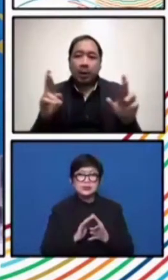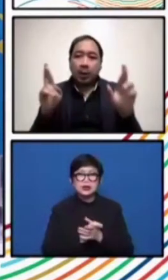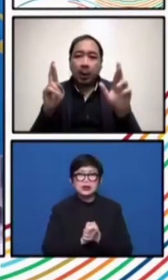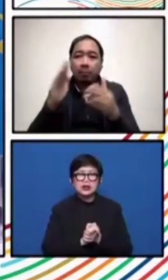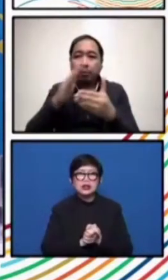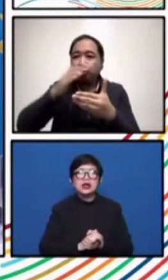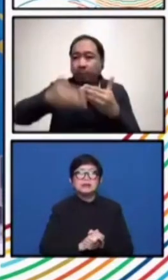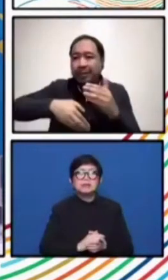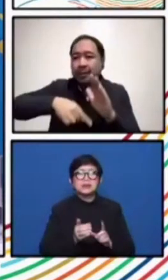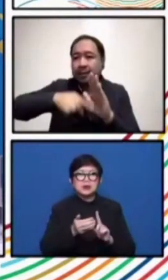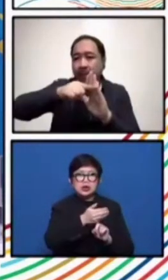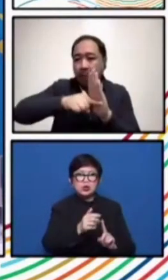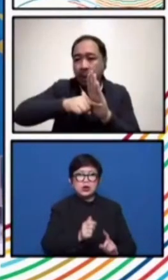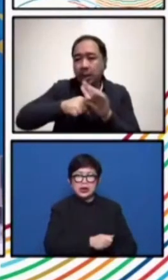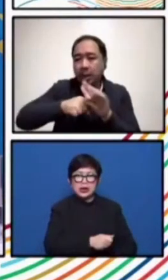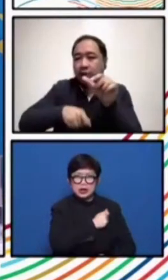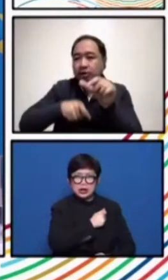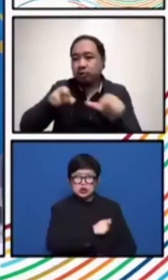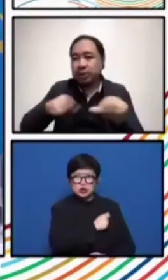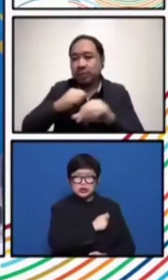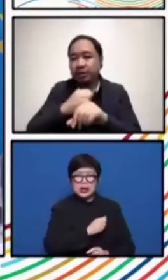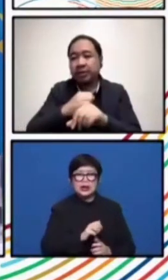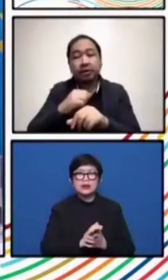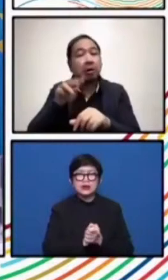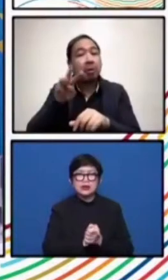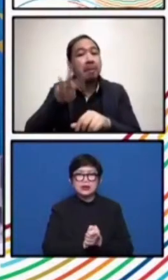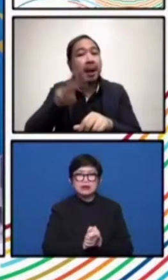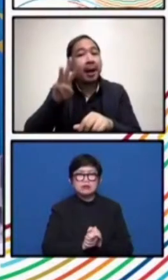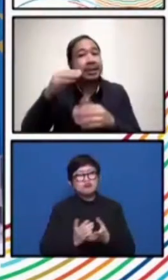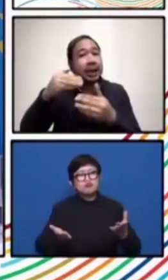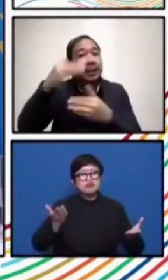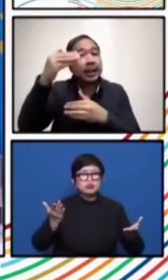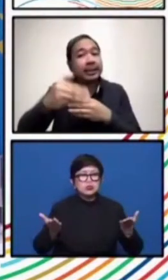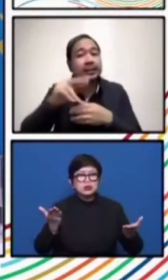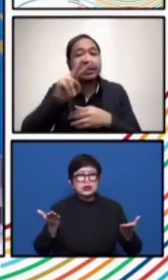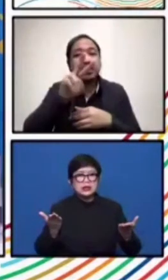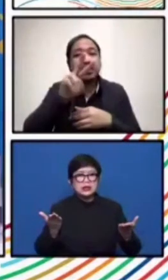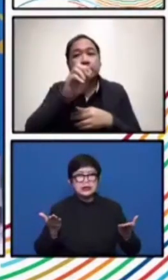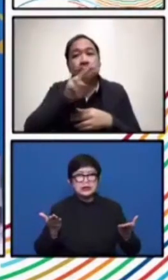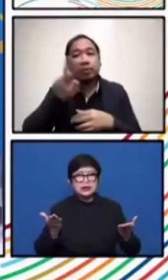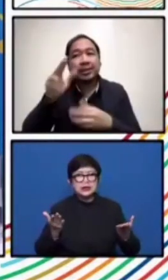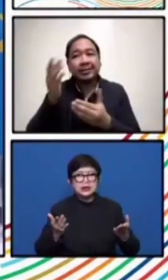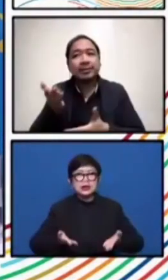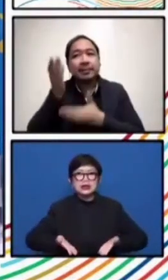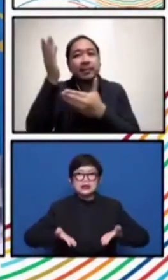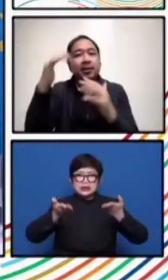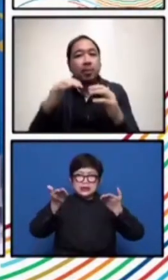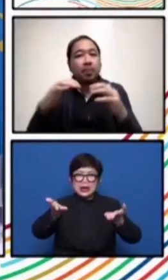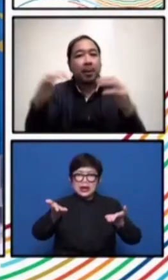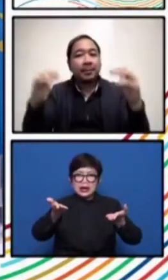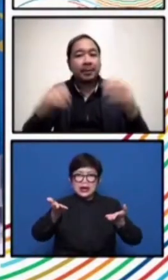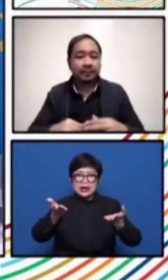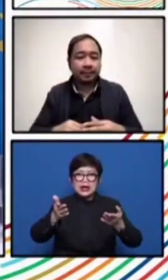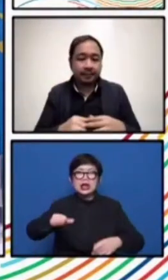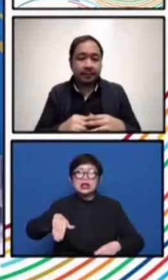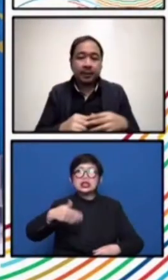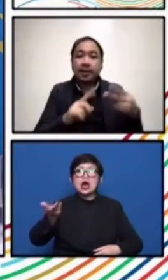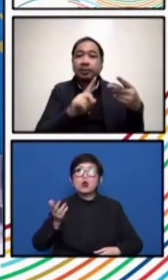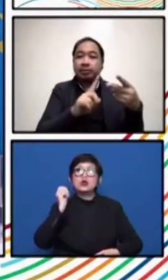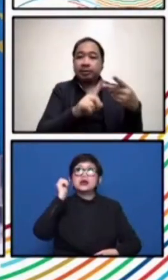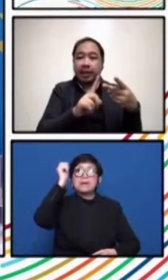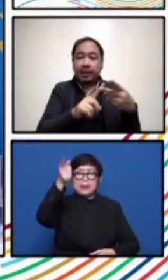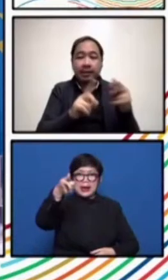in March election next year and submit to the cabinet the second issue that I want to bring to our attention